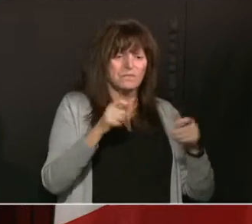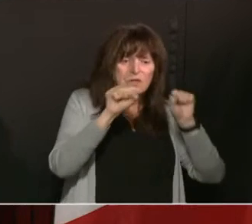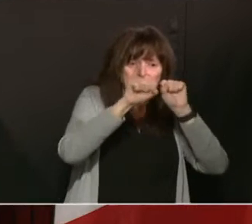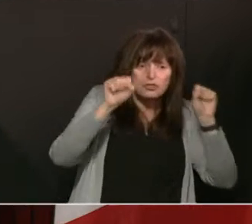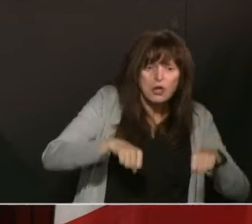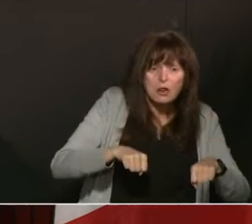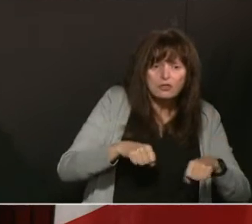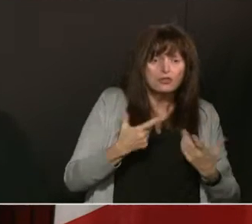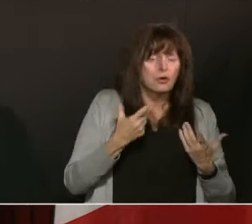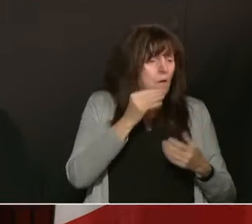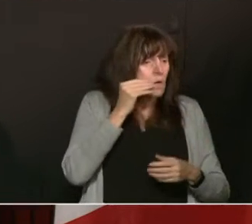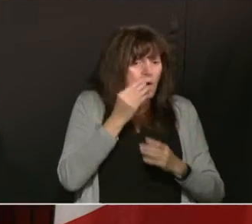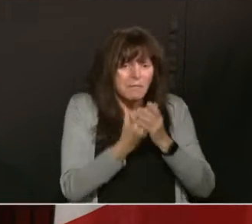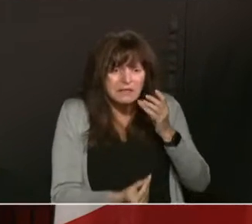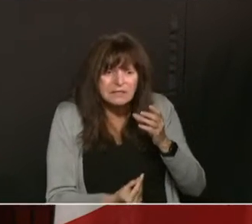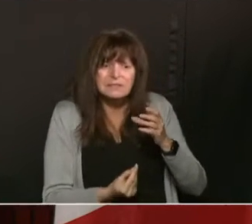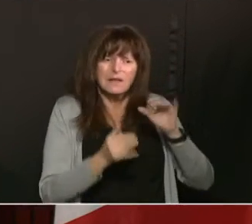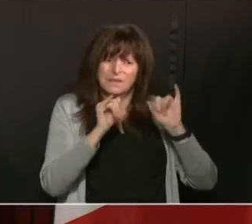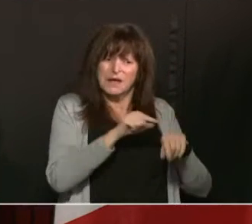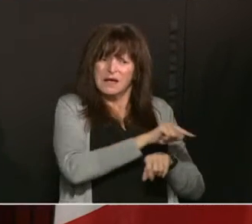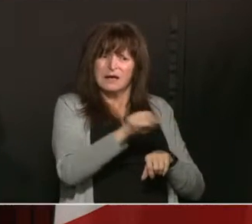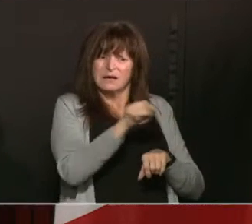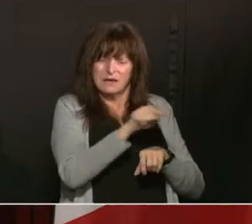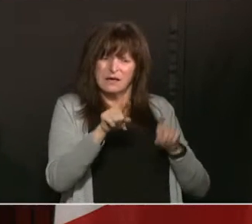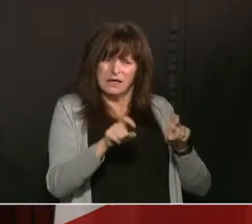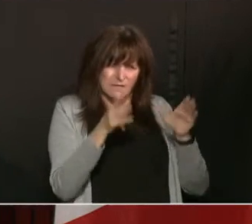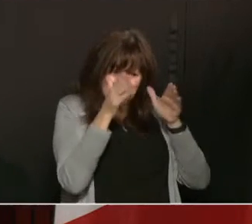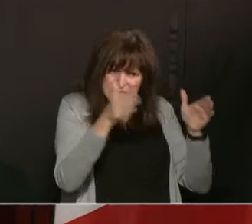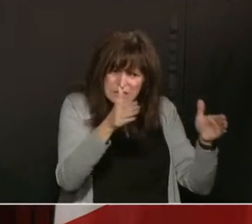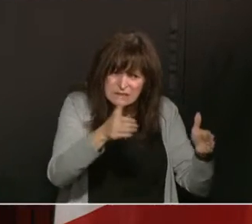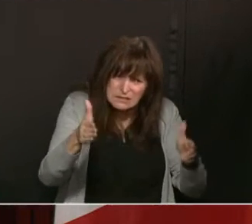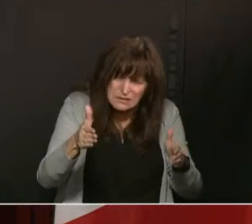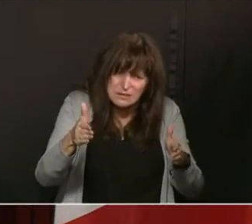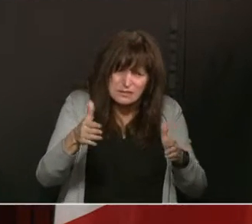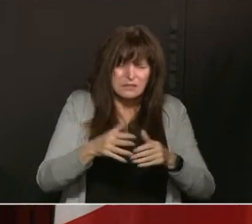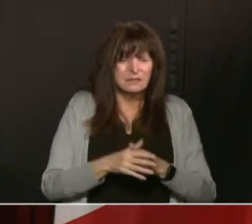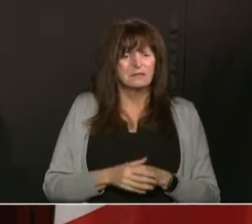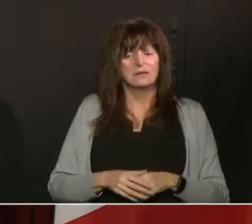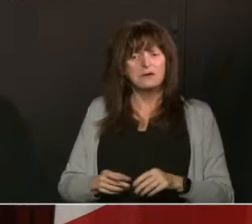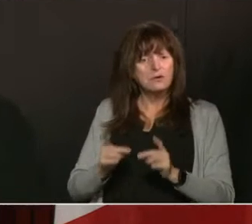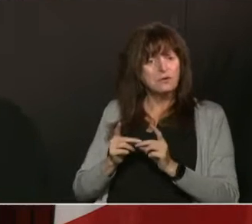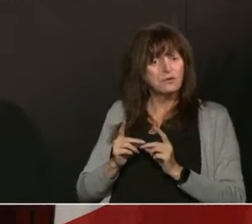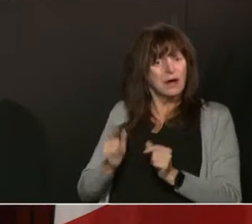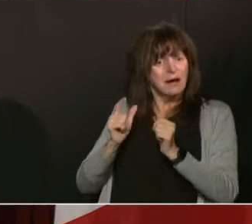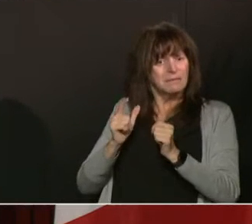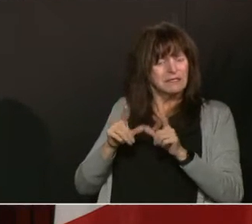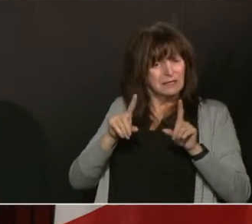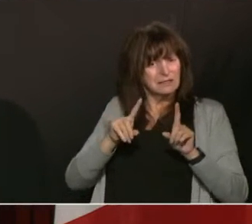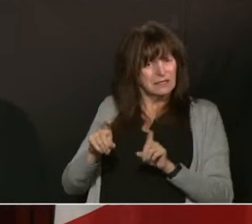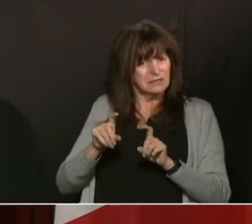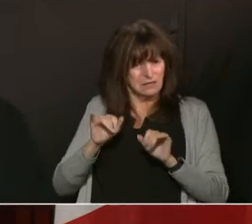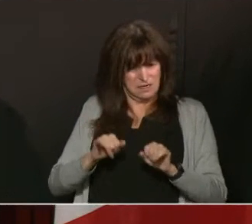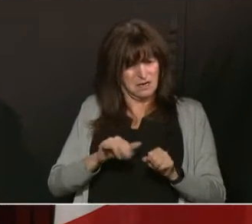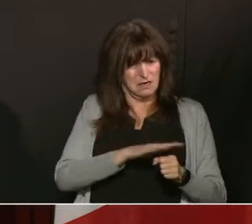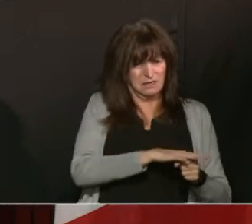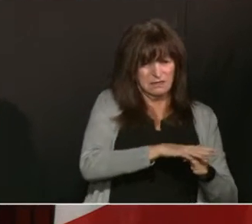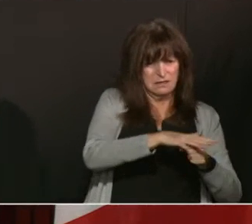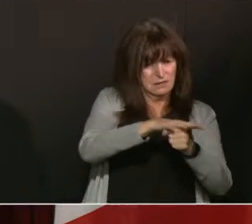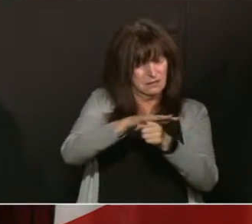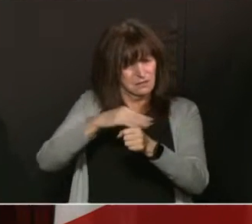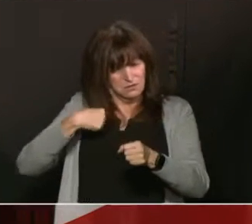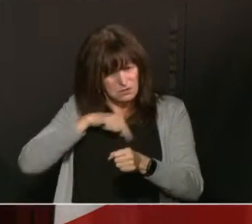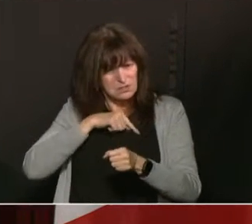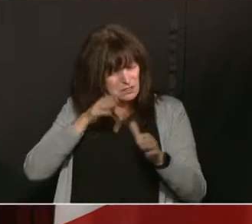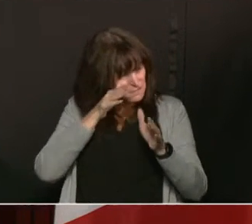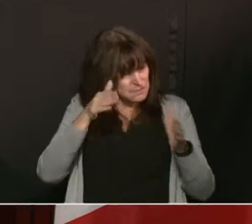screening testing with rapid antigen testing in these settings to protect the most vulnerable and to maintain